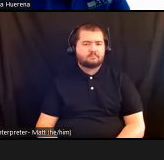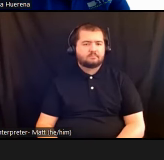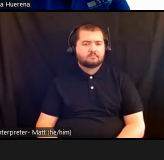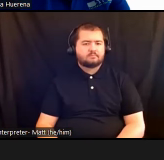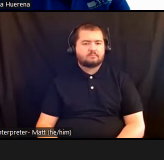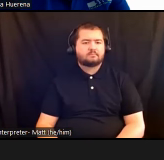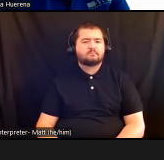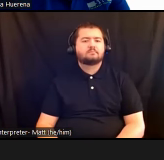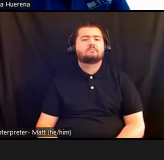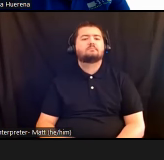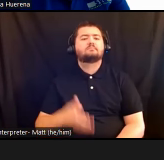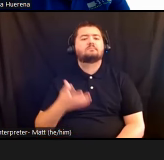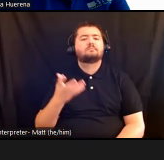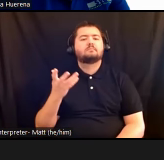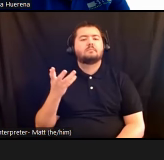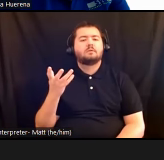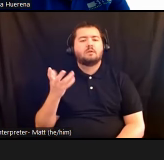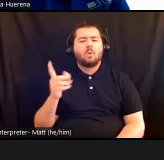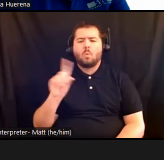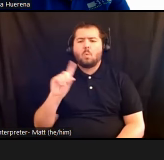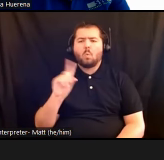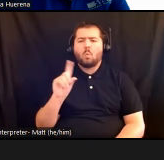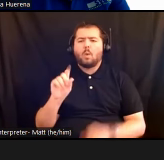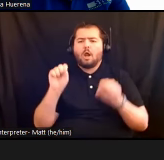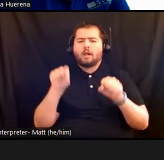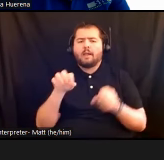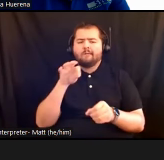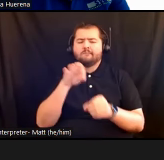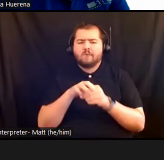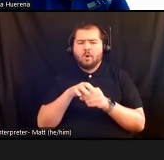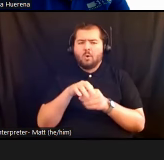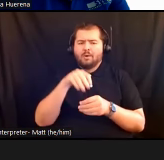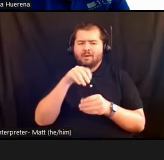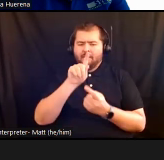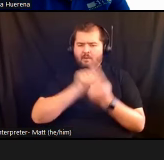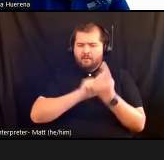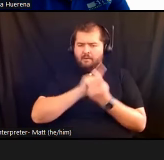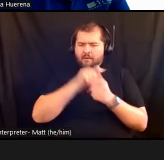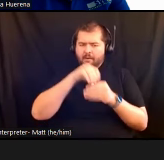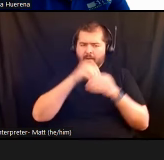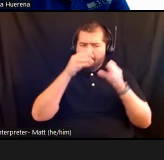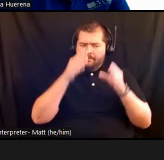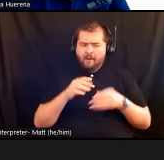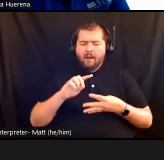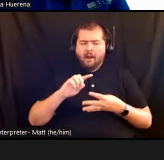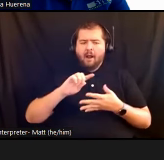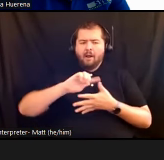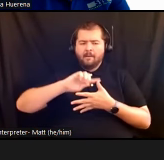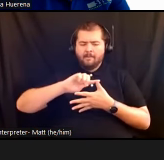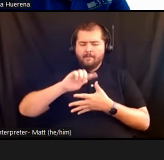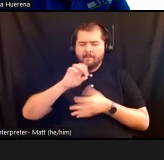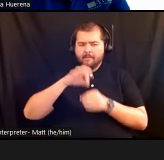All right, so we have where can you vote in person? We have A, voting center,